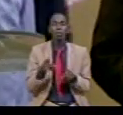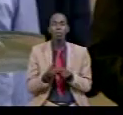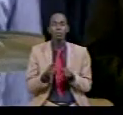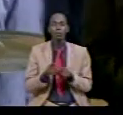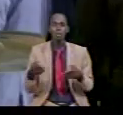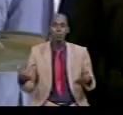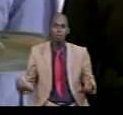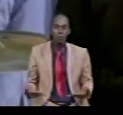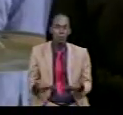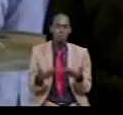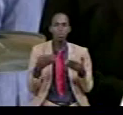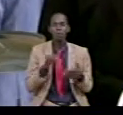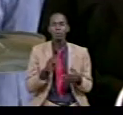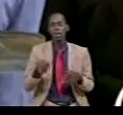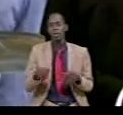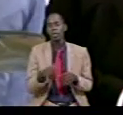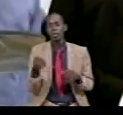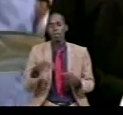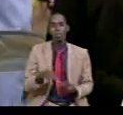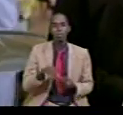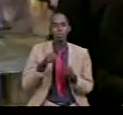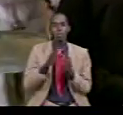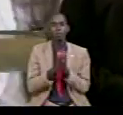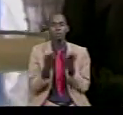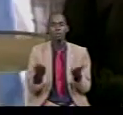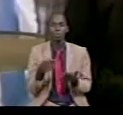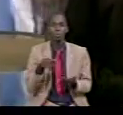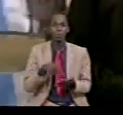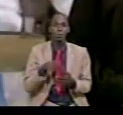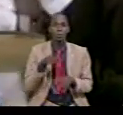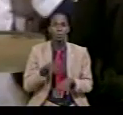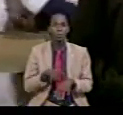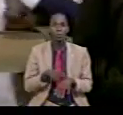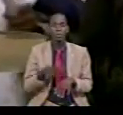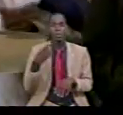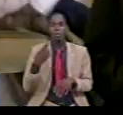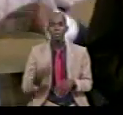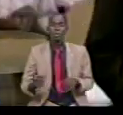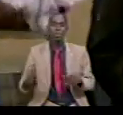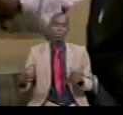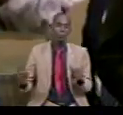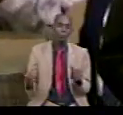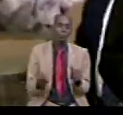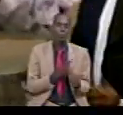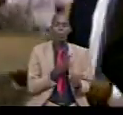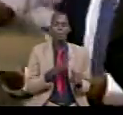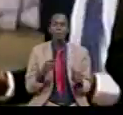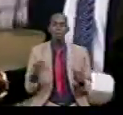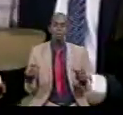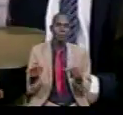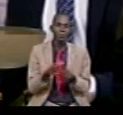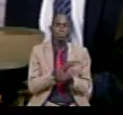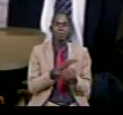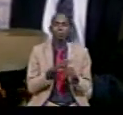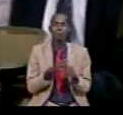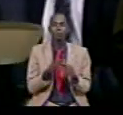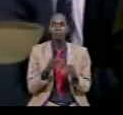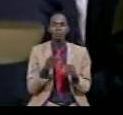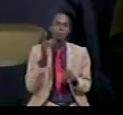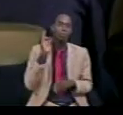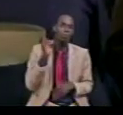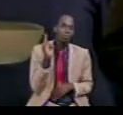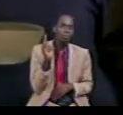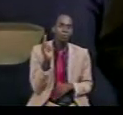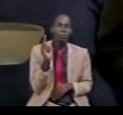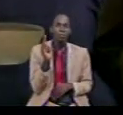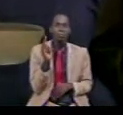another unique book, this time, the first detailed historical excursion into